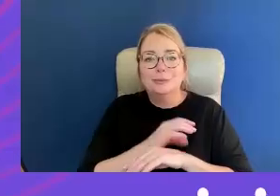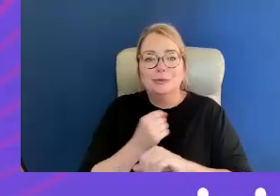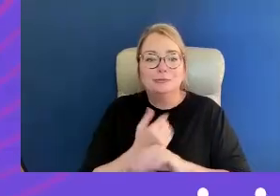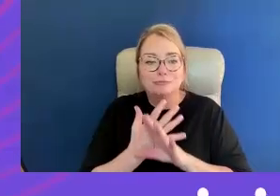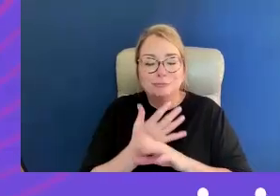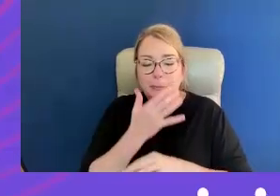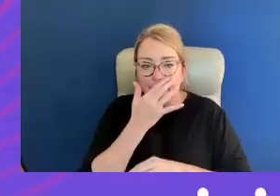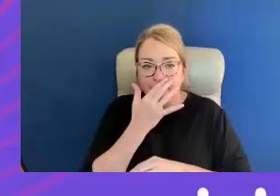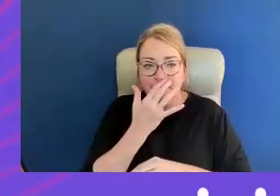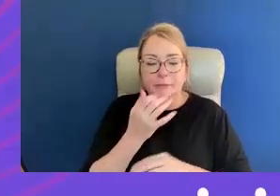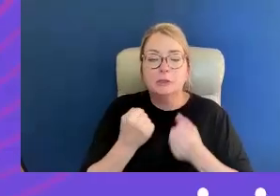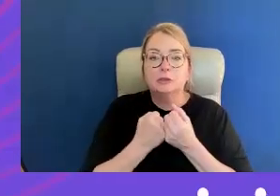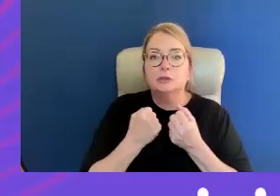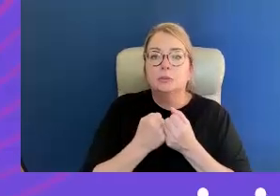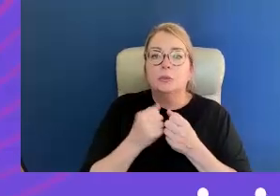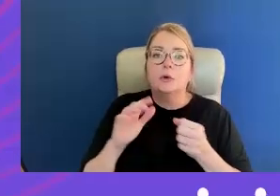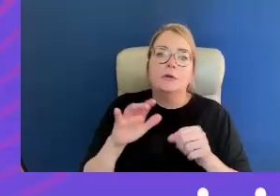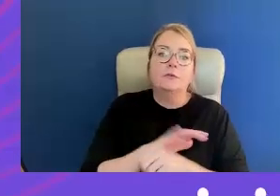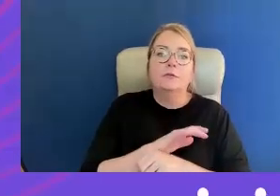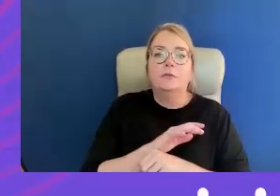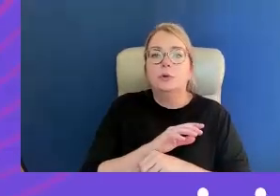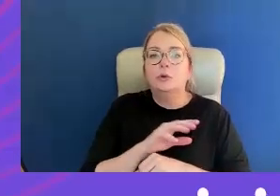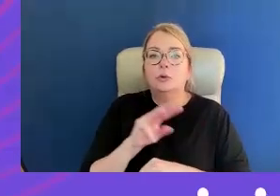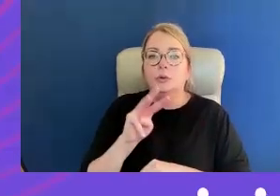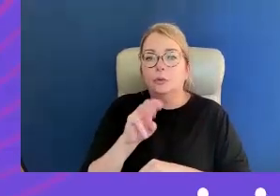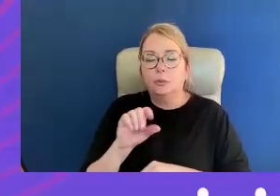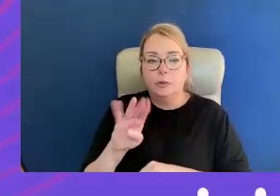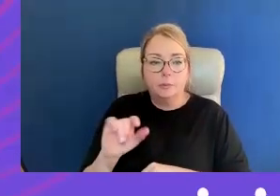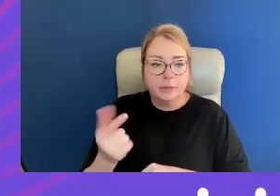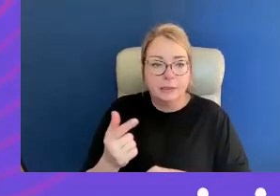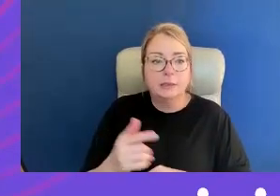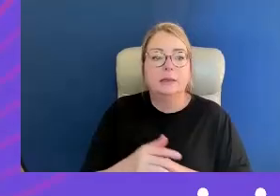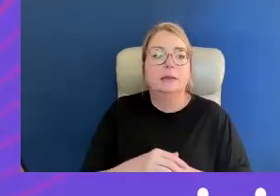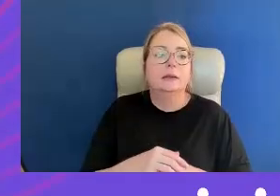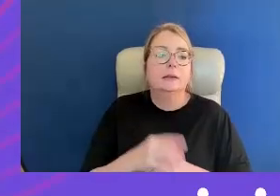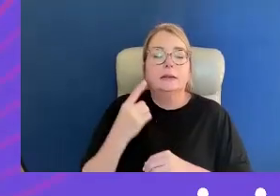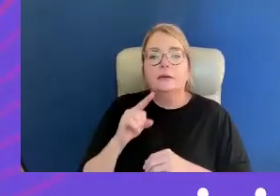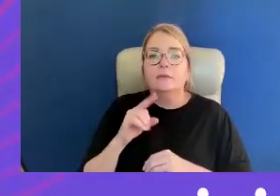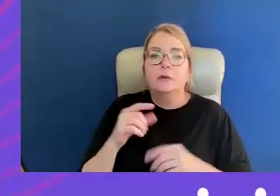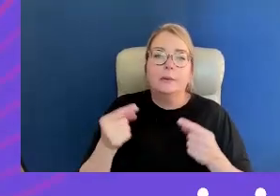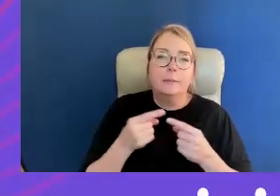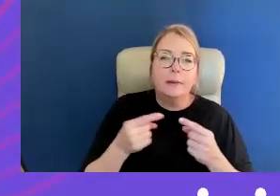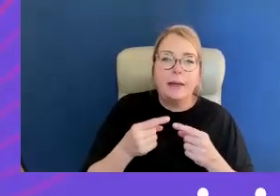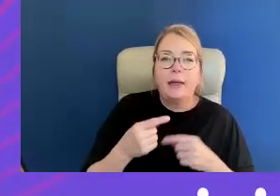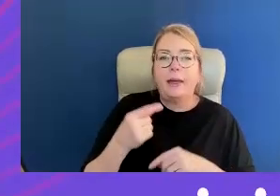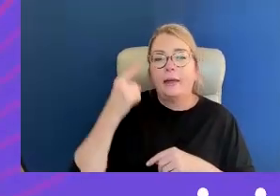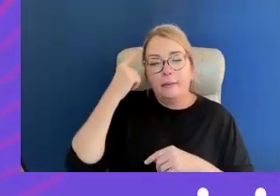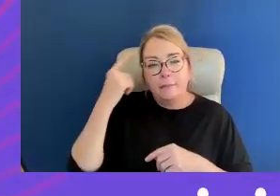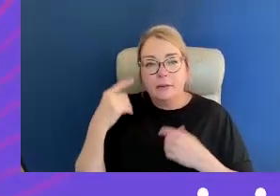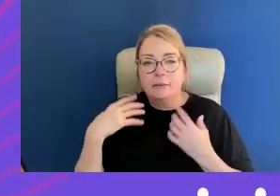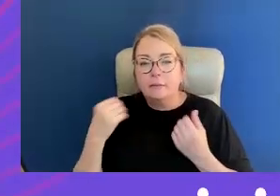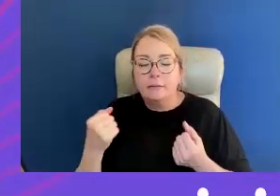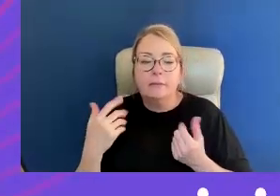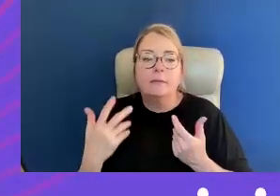They support your total well being from urgent care and chronic pain to serious illness and emotional support. They empower employees